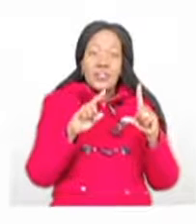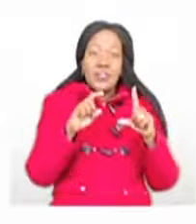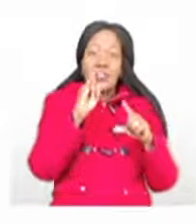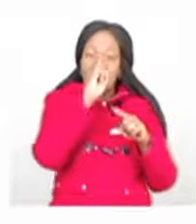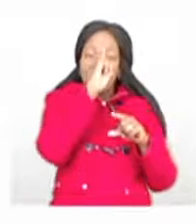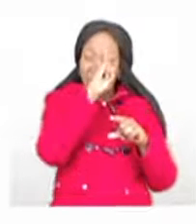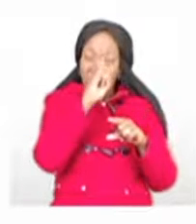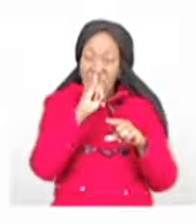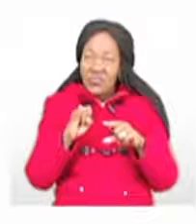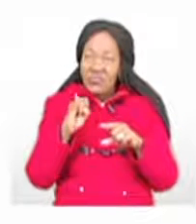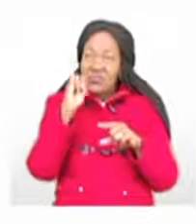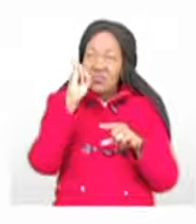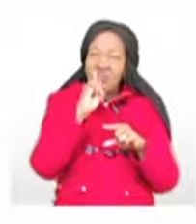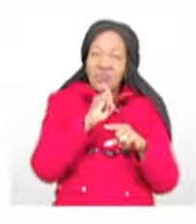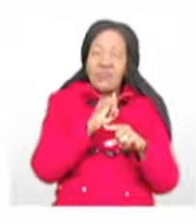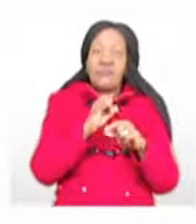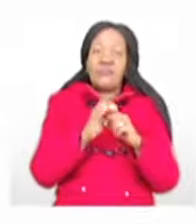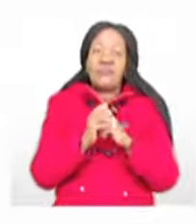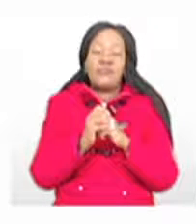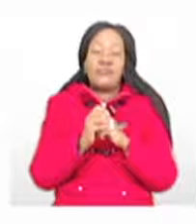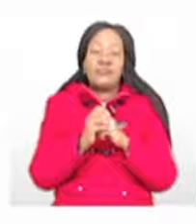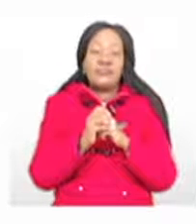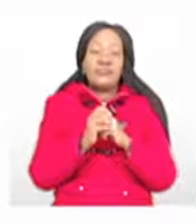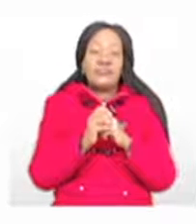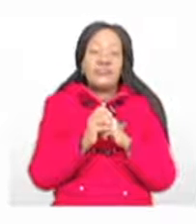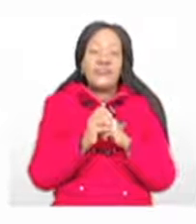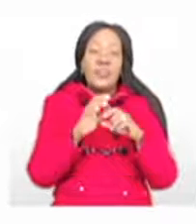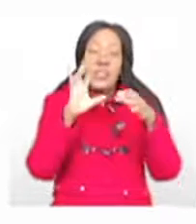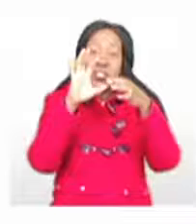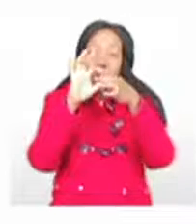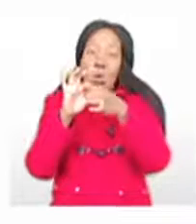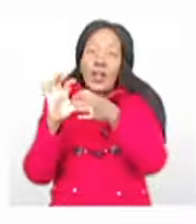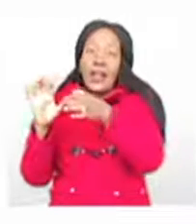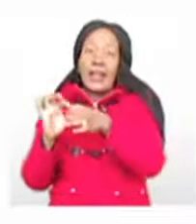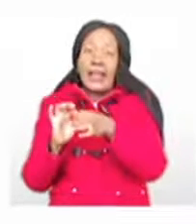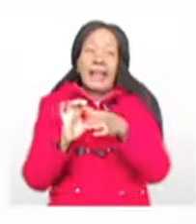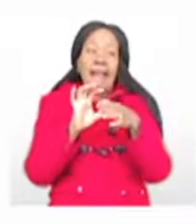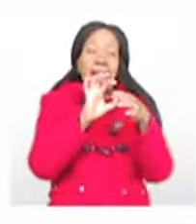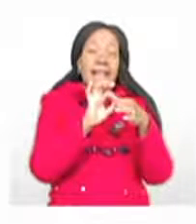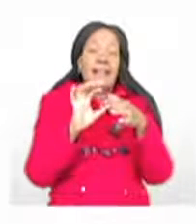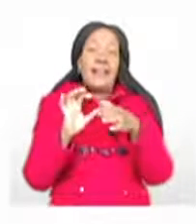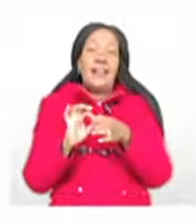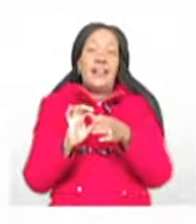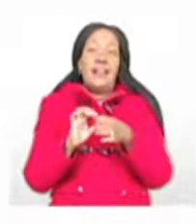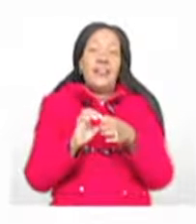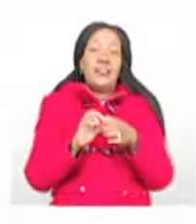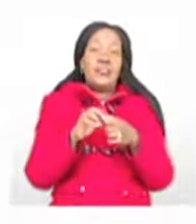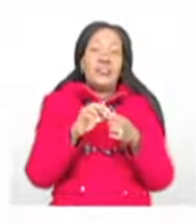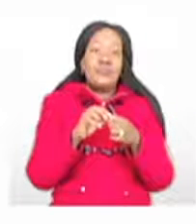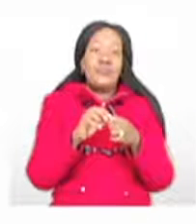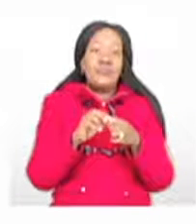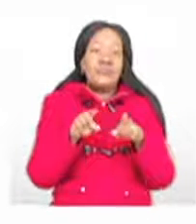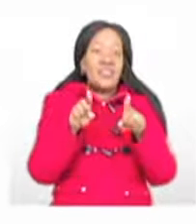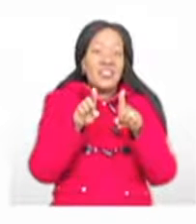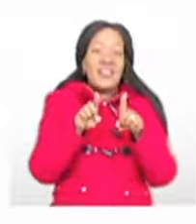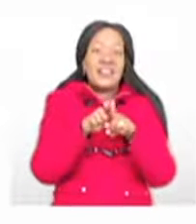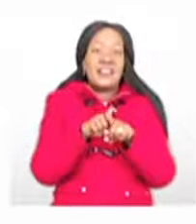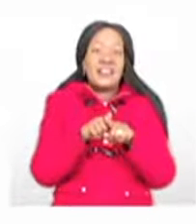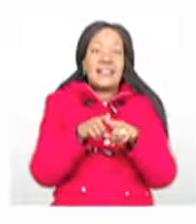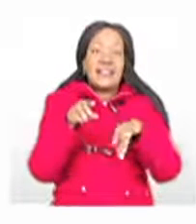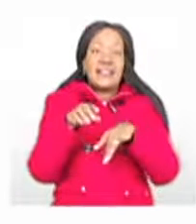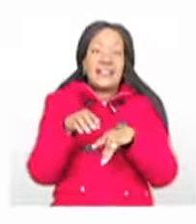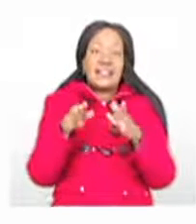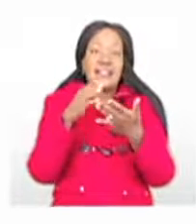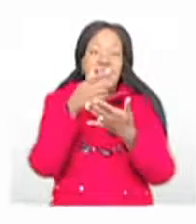the right-hand side. You must connect the dots to the correct picture.